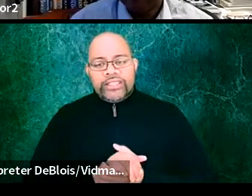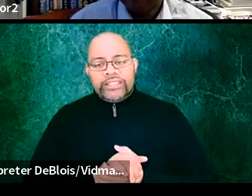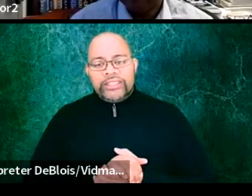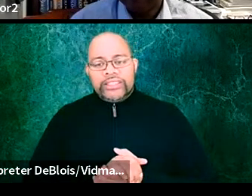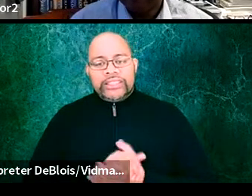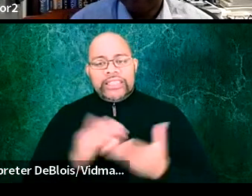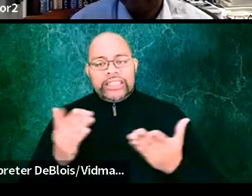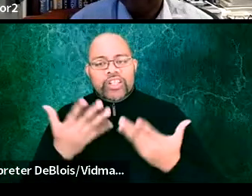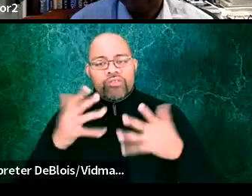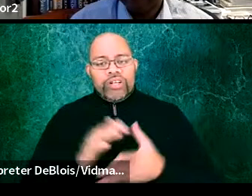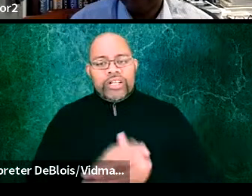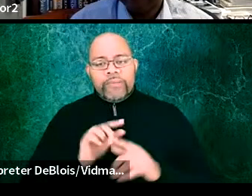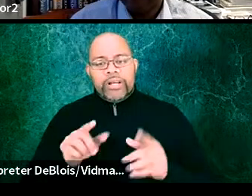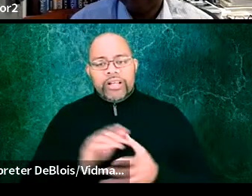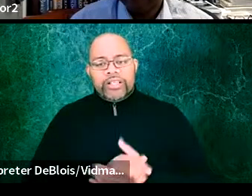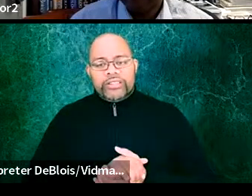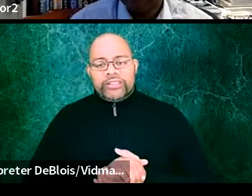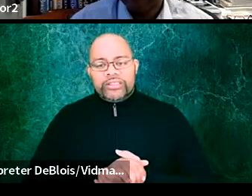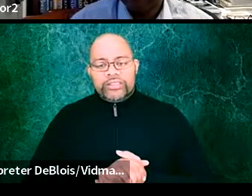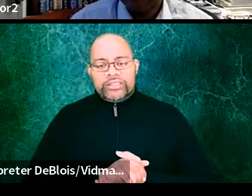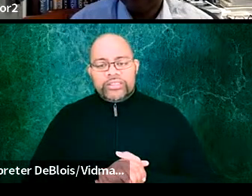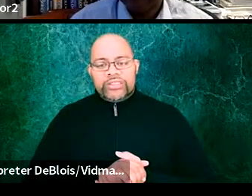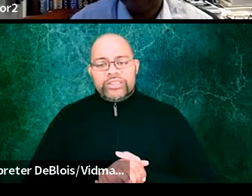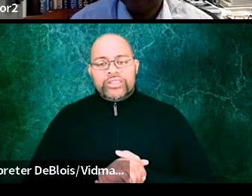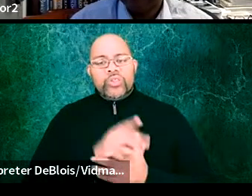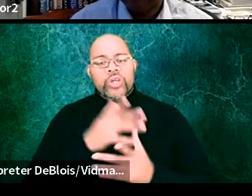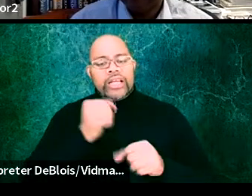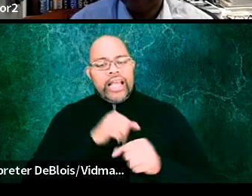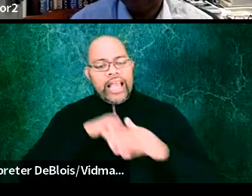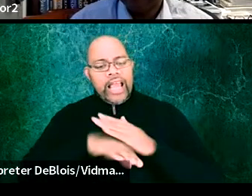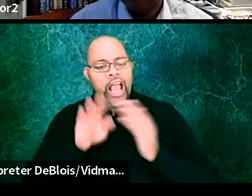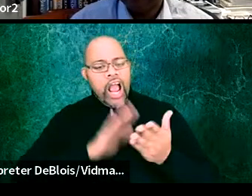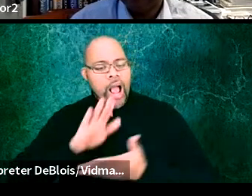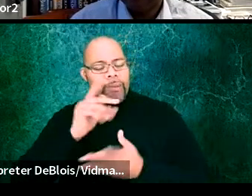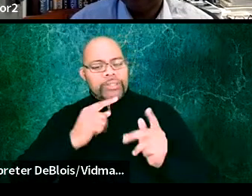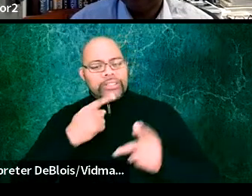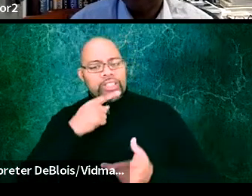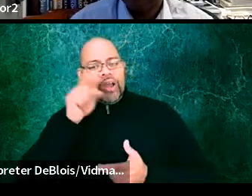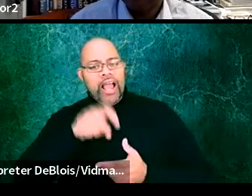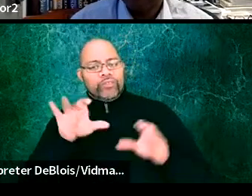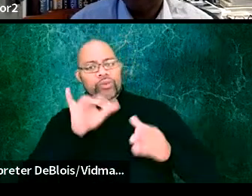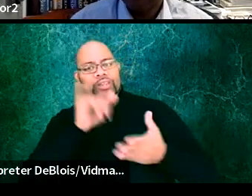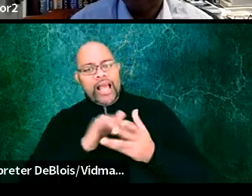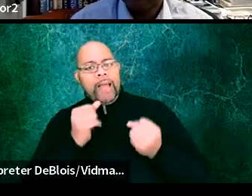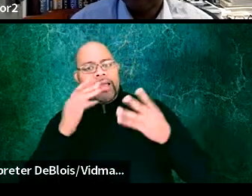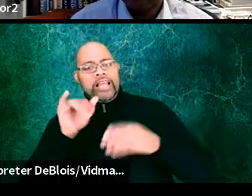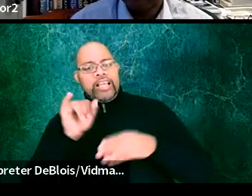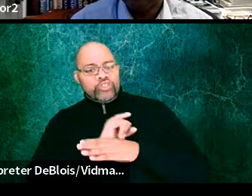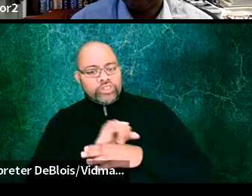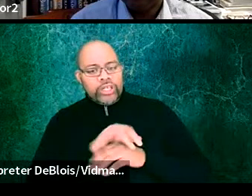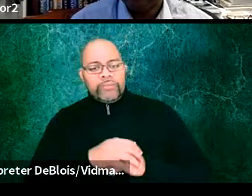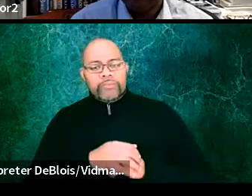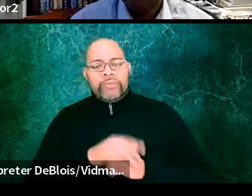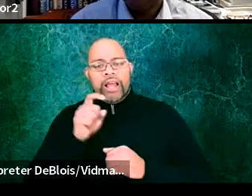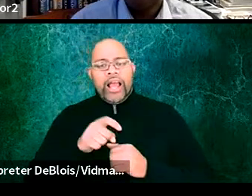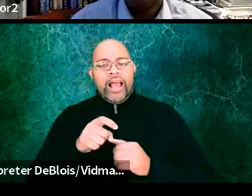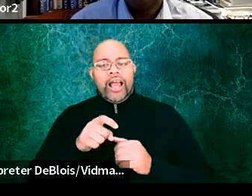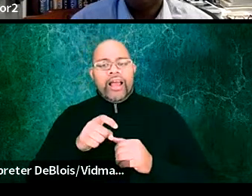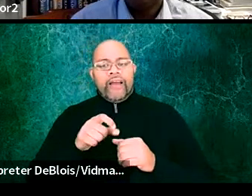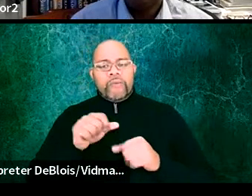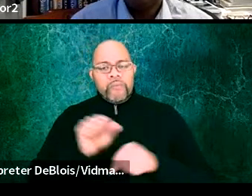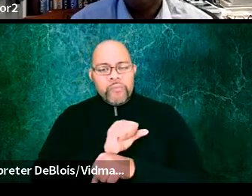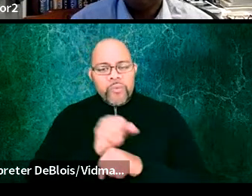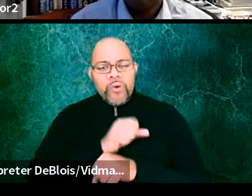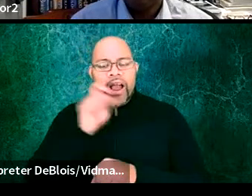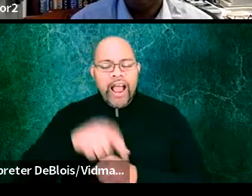here already, but you sort of get into college and people are like, you gotta like do this many internships, you gotta be grinding,